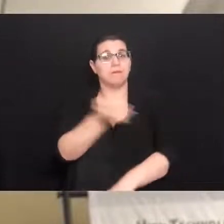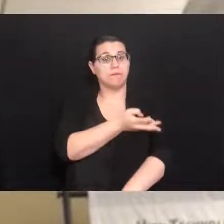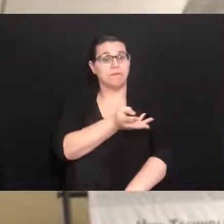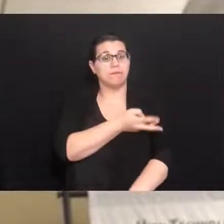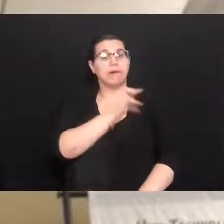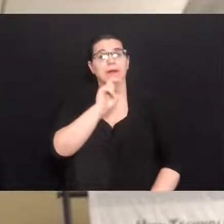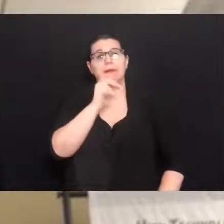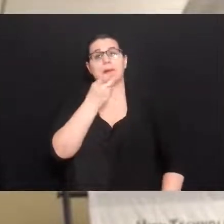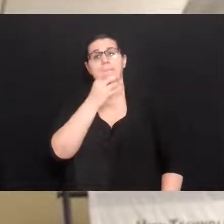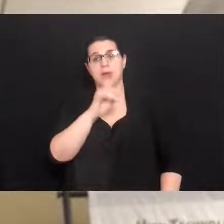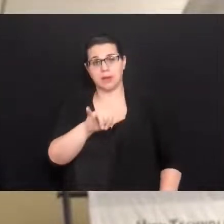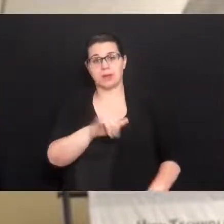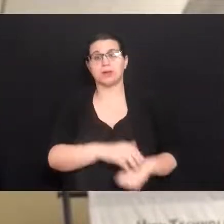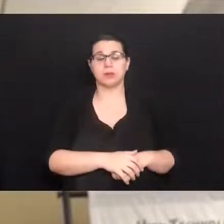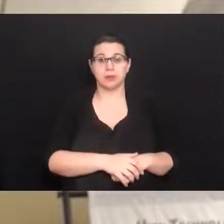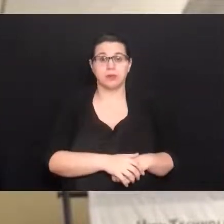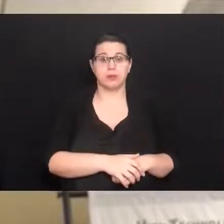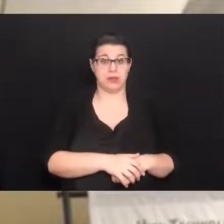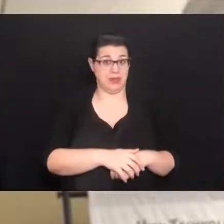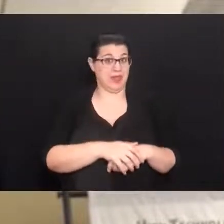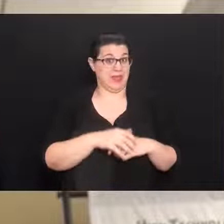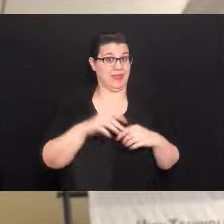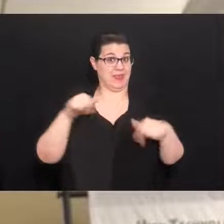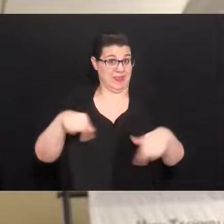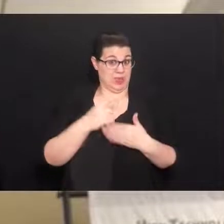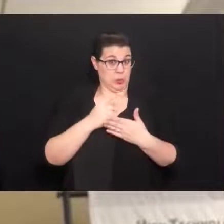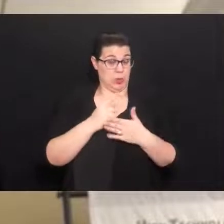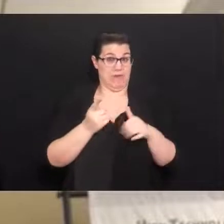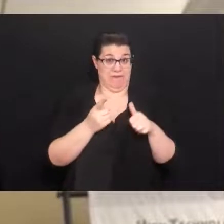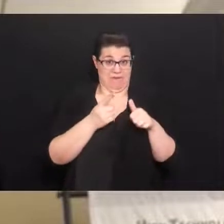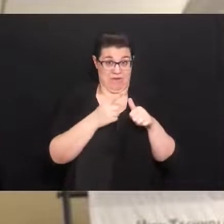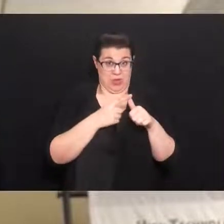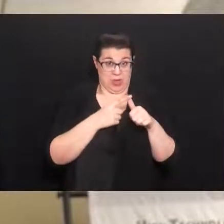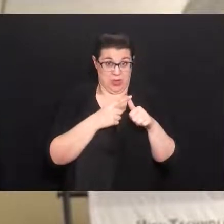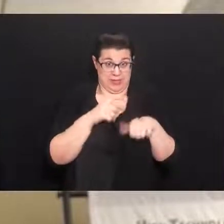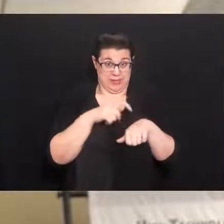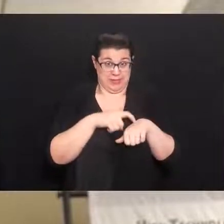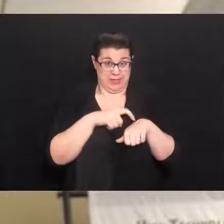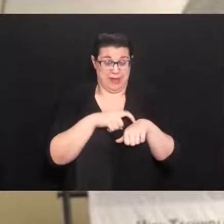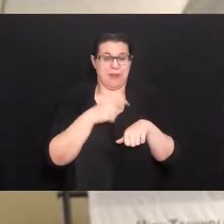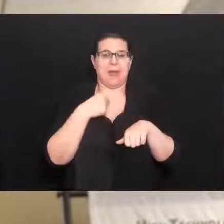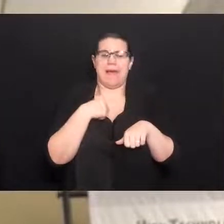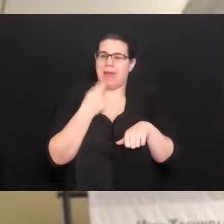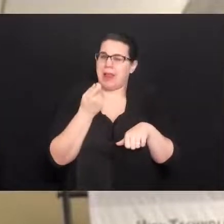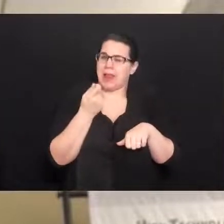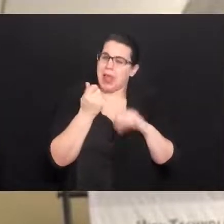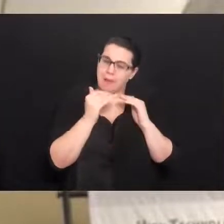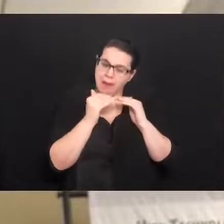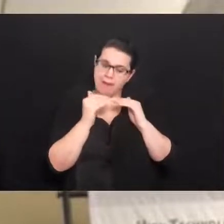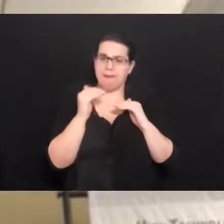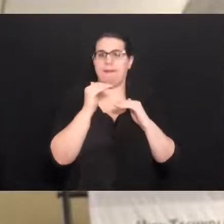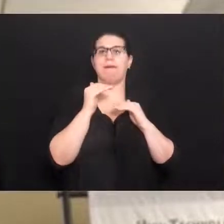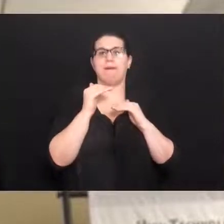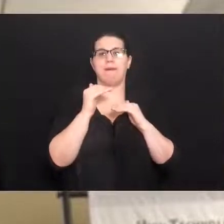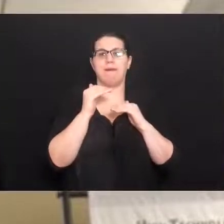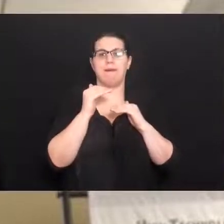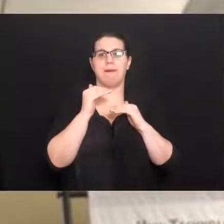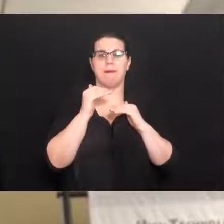first time this week, have a slight extra supply of the